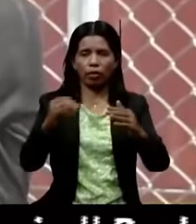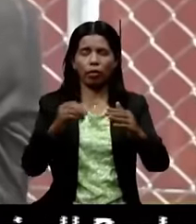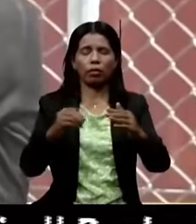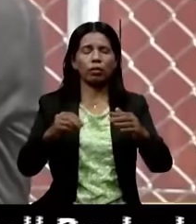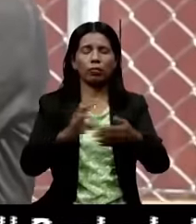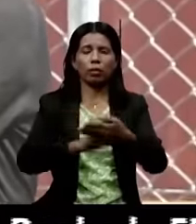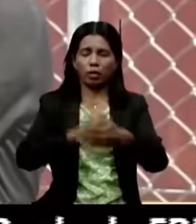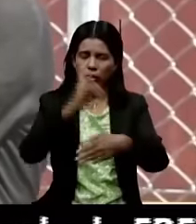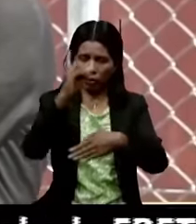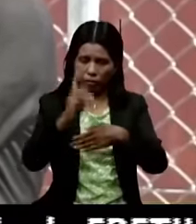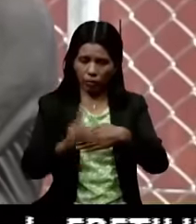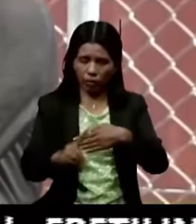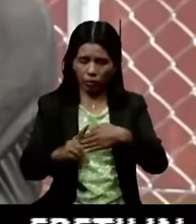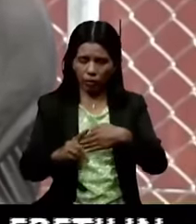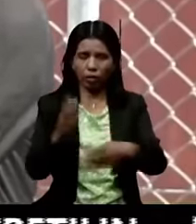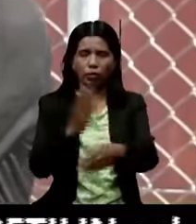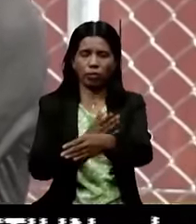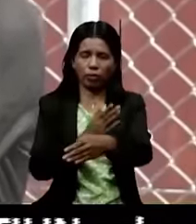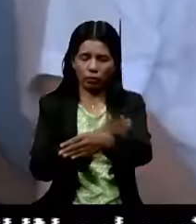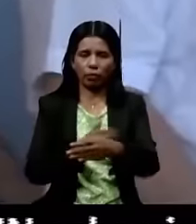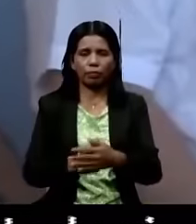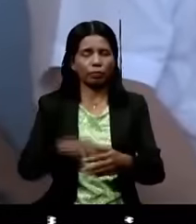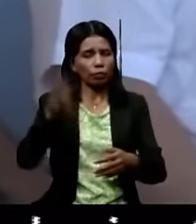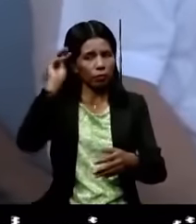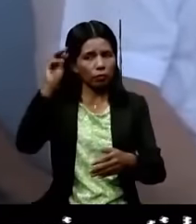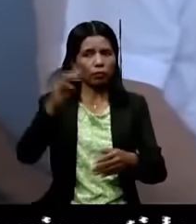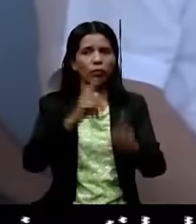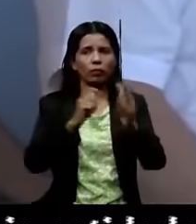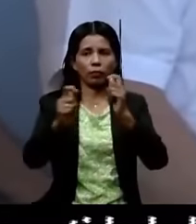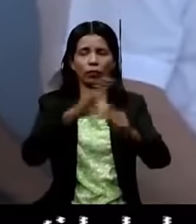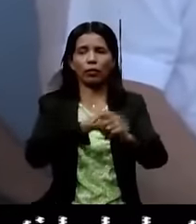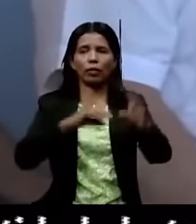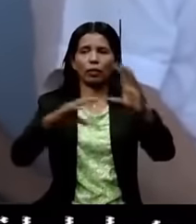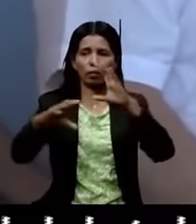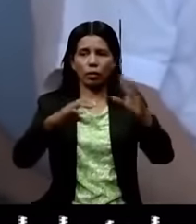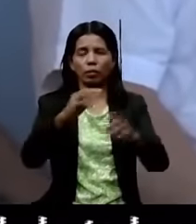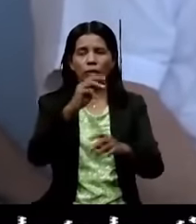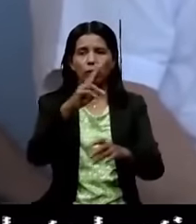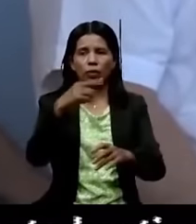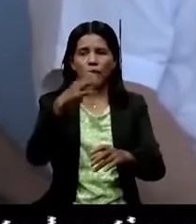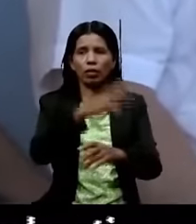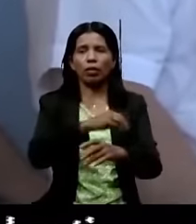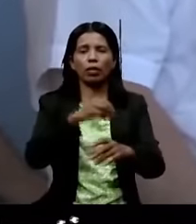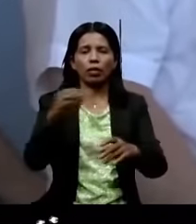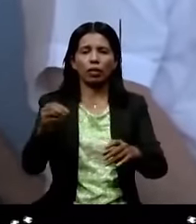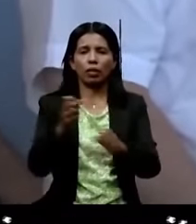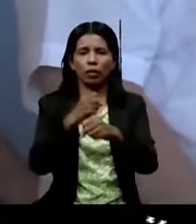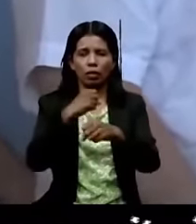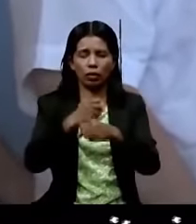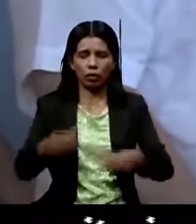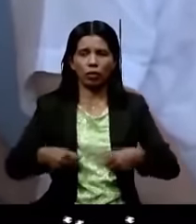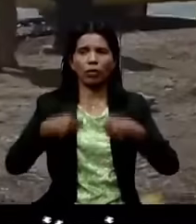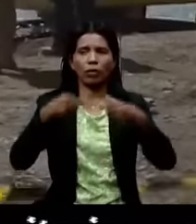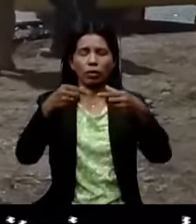development and improving public. Ministro de Transporte e Comunicação, Miguel Manitelo Hateten, instalação cabo submarino ne se